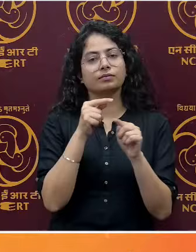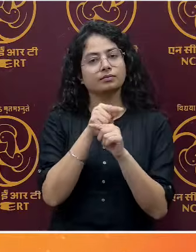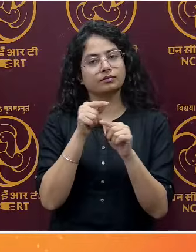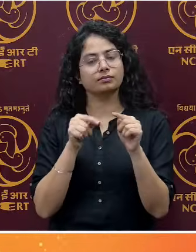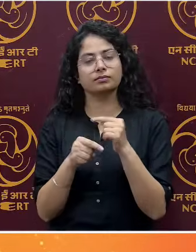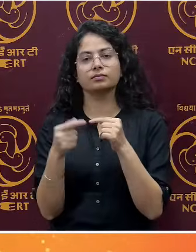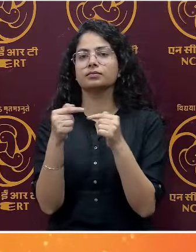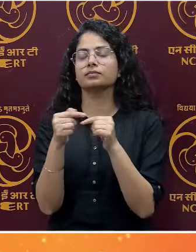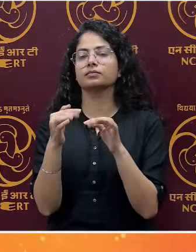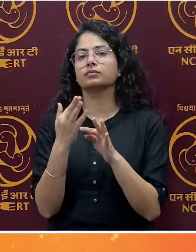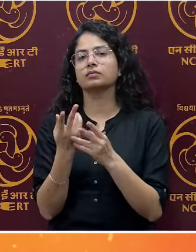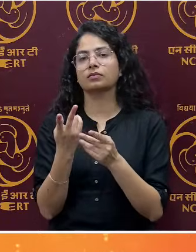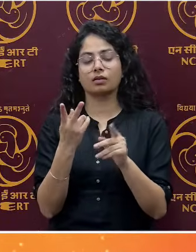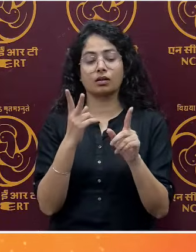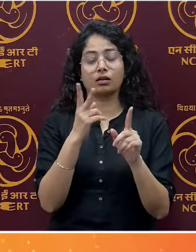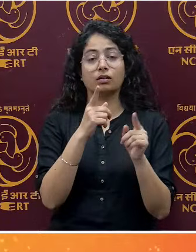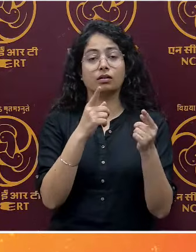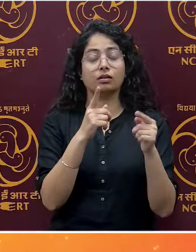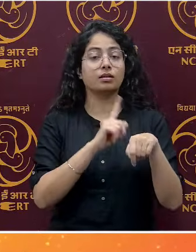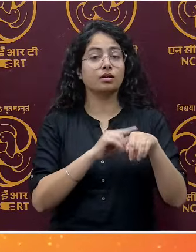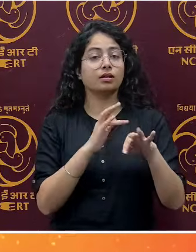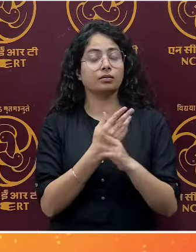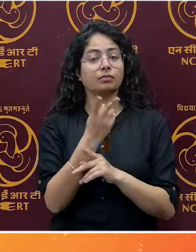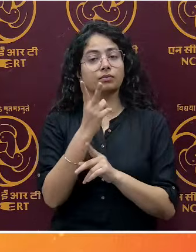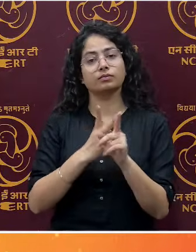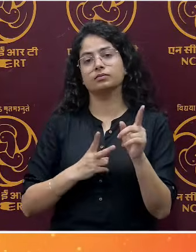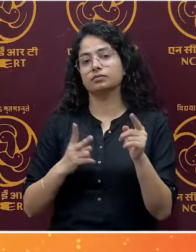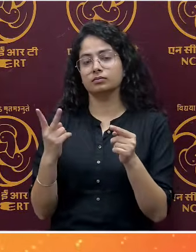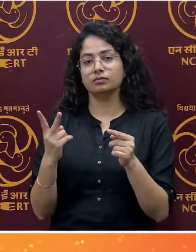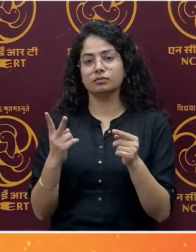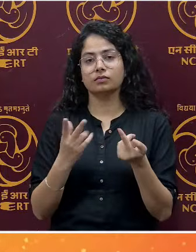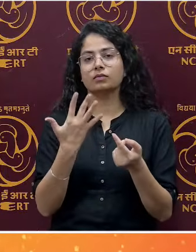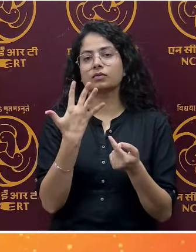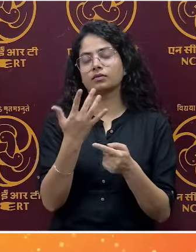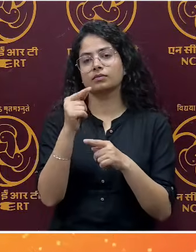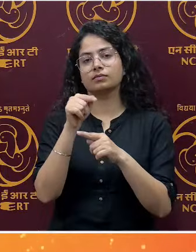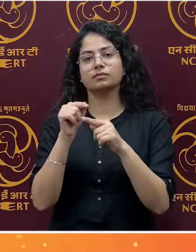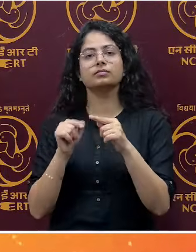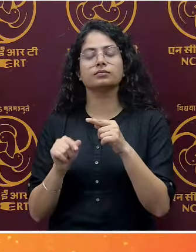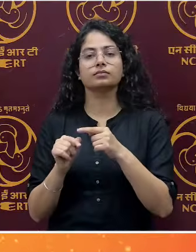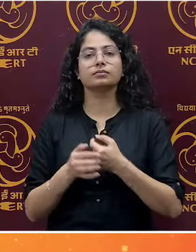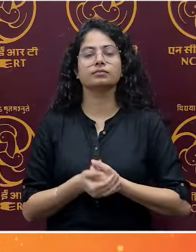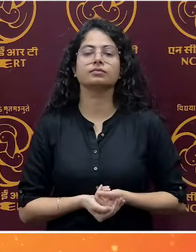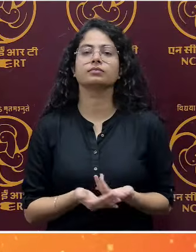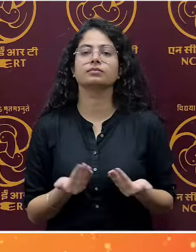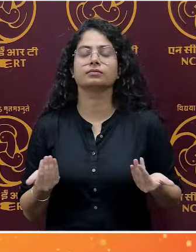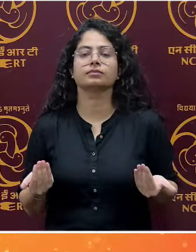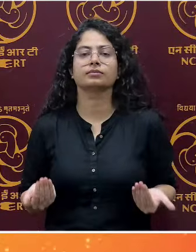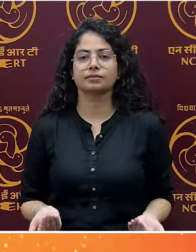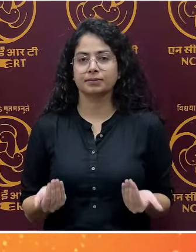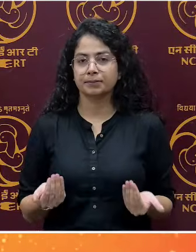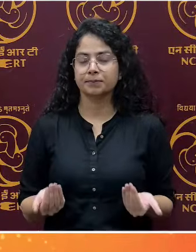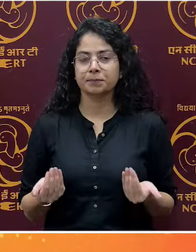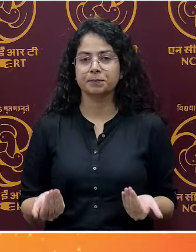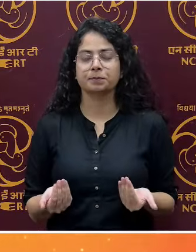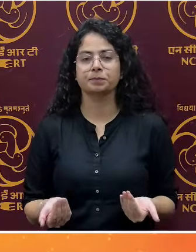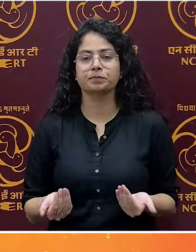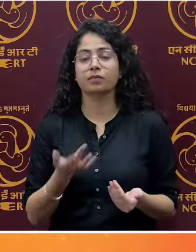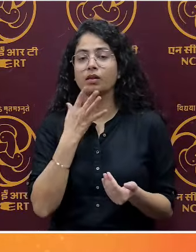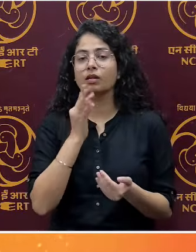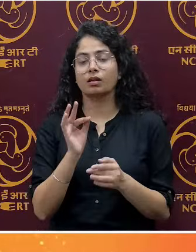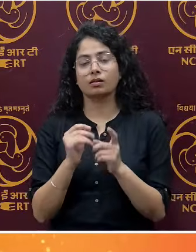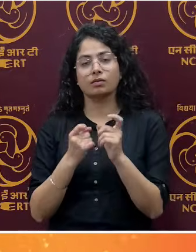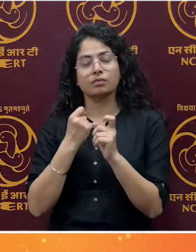maybe time as 2 years, and for 5% rate of interest. Now it is very important